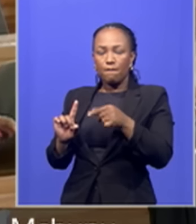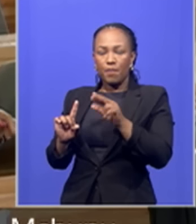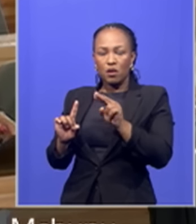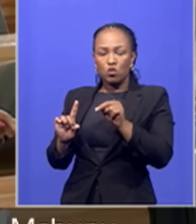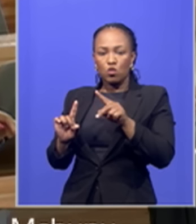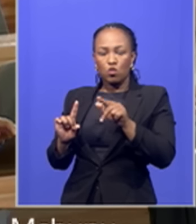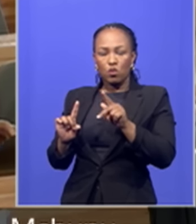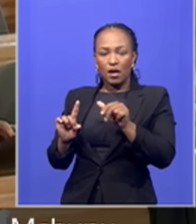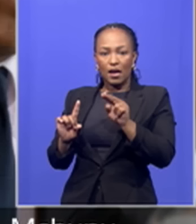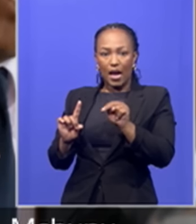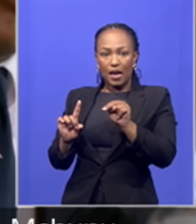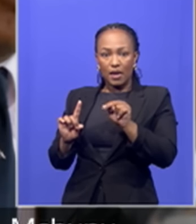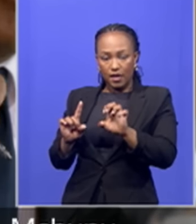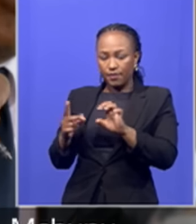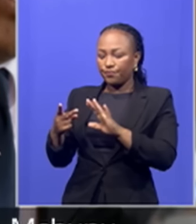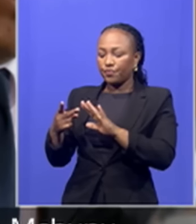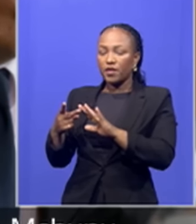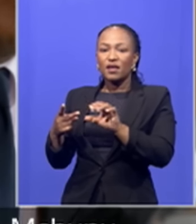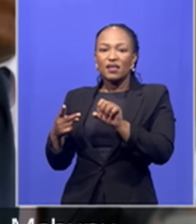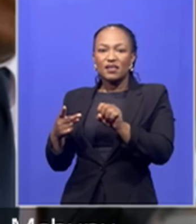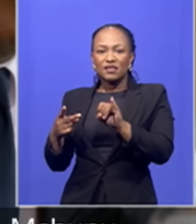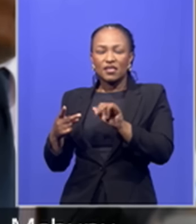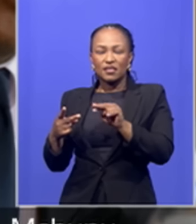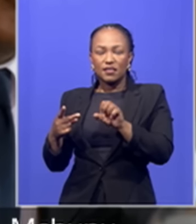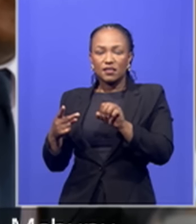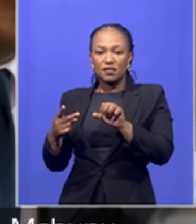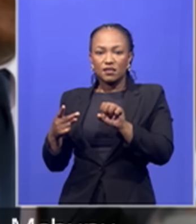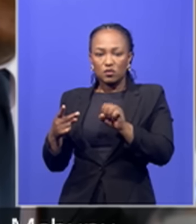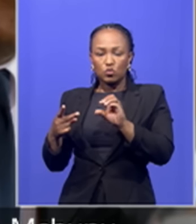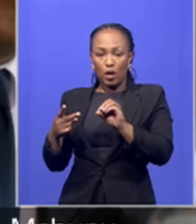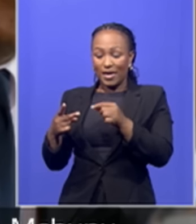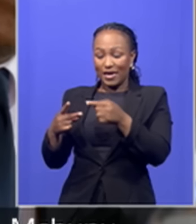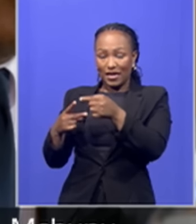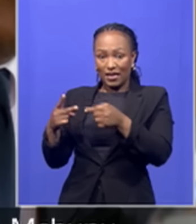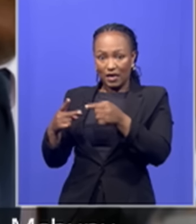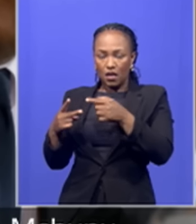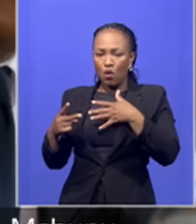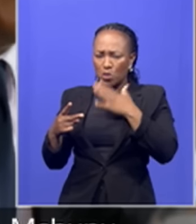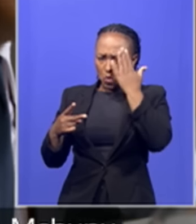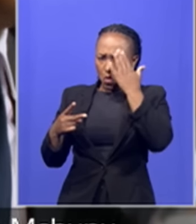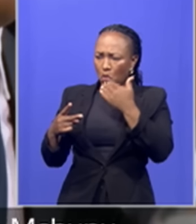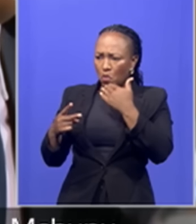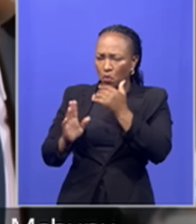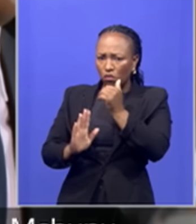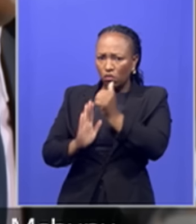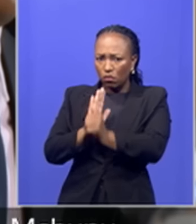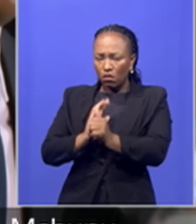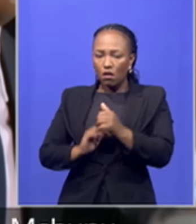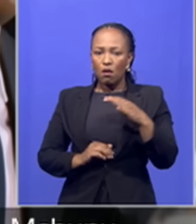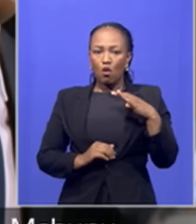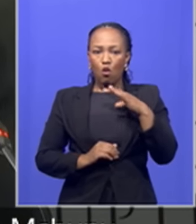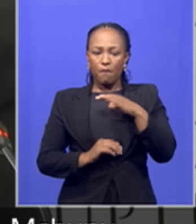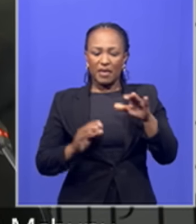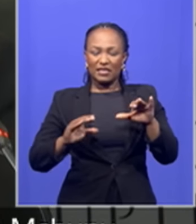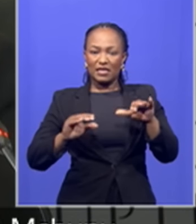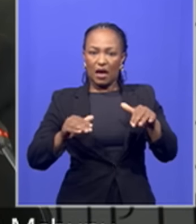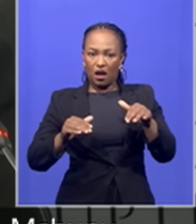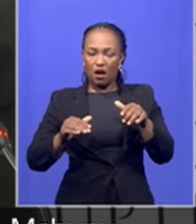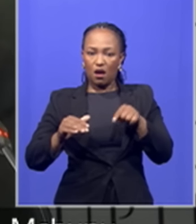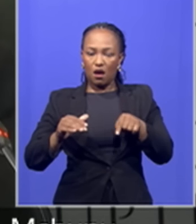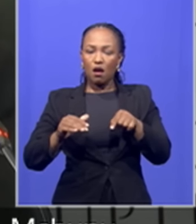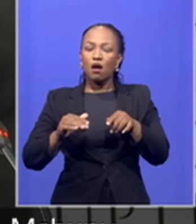Sindiso Magaka. Mo polaong ya ga Mabhida, Major General Gopol yo e leng gape mokomishenara wa Sidika o neelane